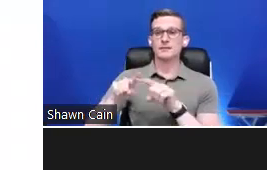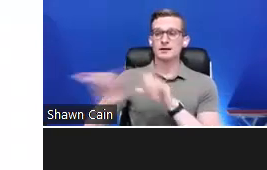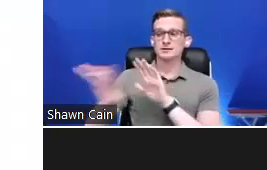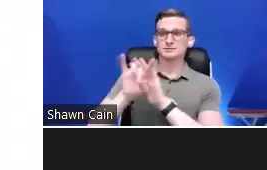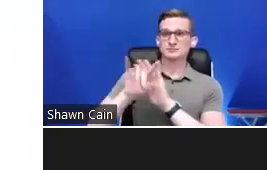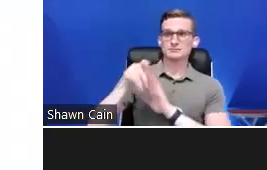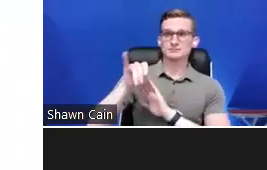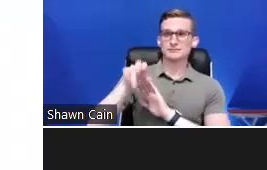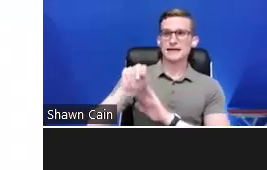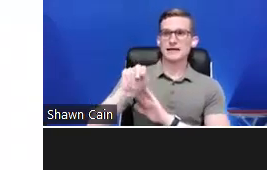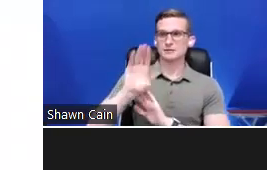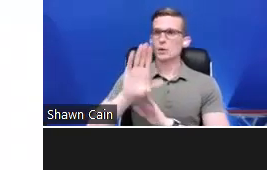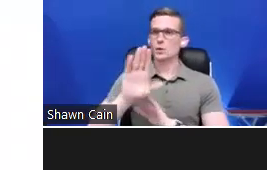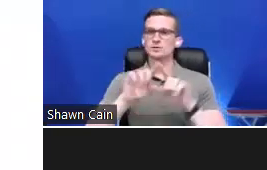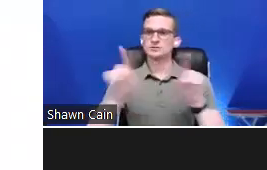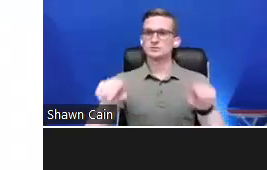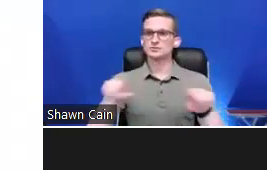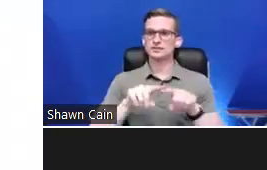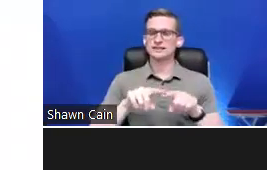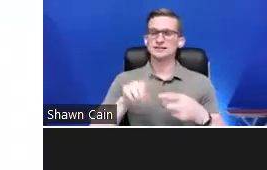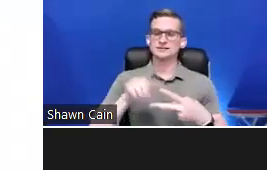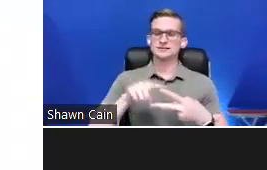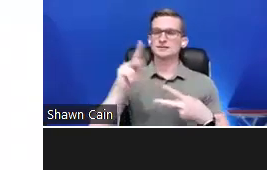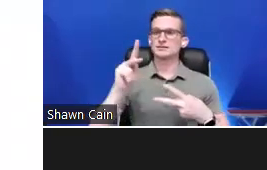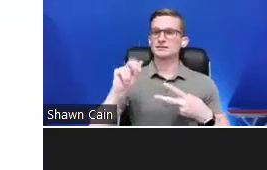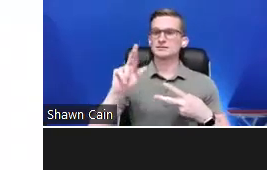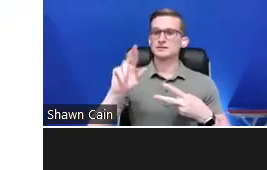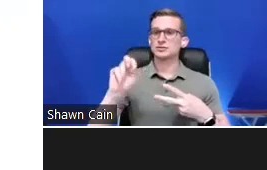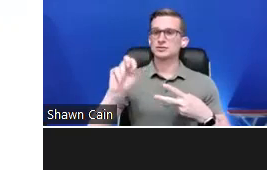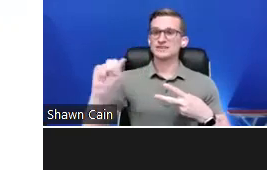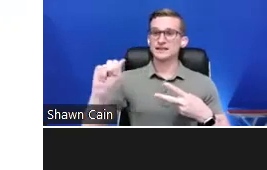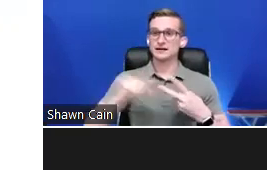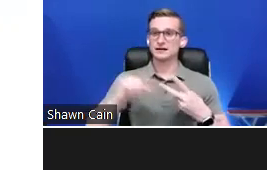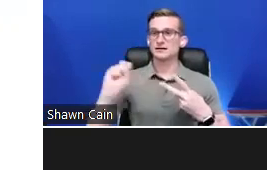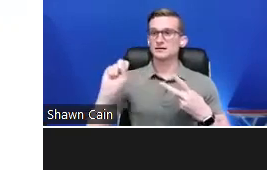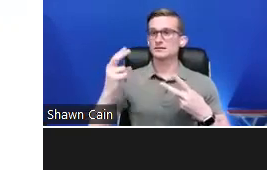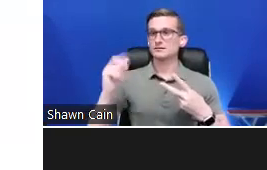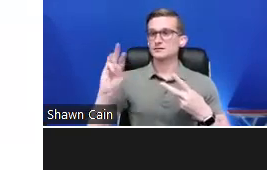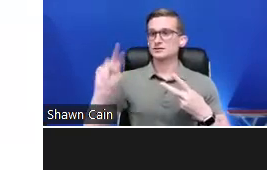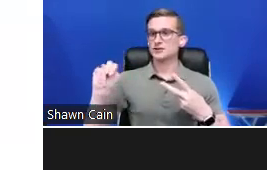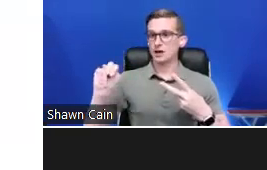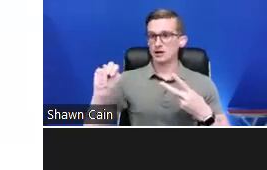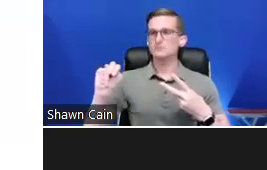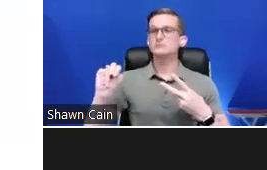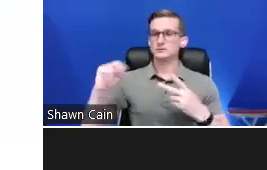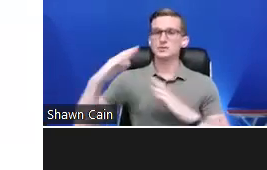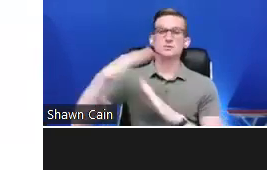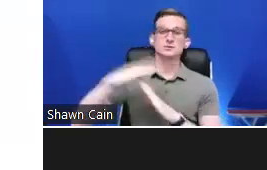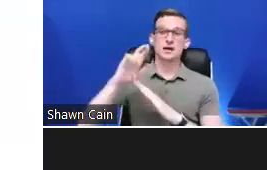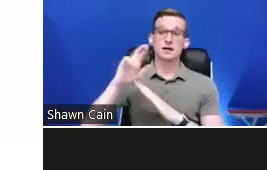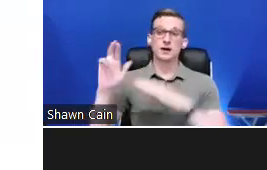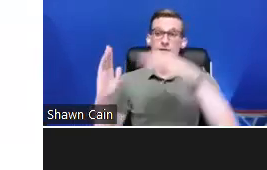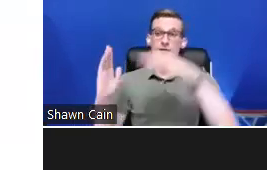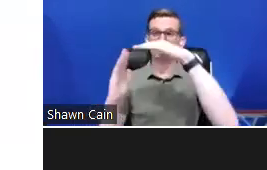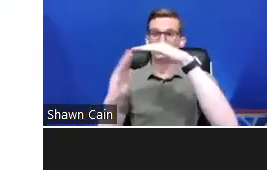are ASL interpreter Karina and Sean. So you'll select Gallery View from the upper right corner of your